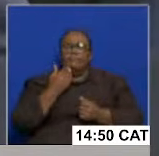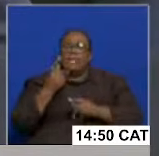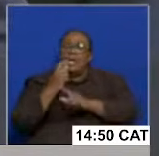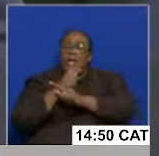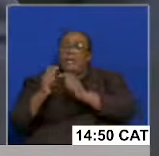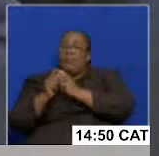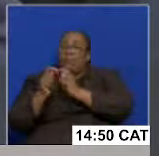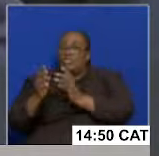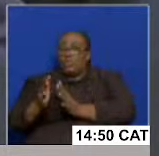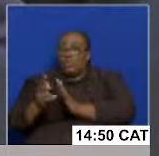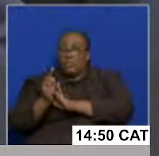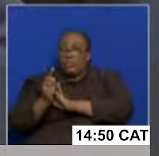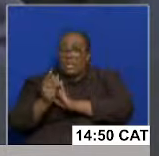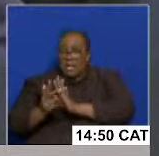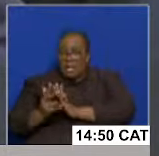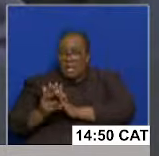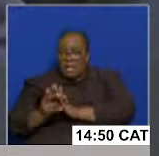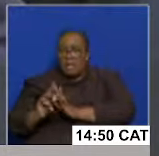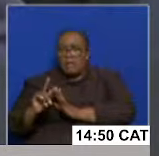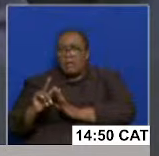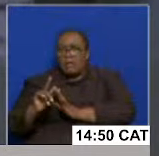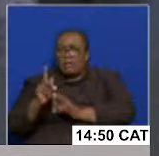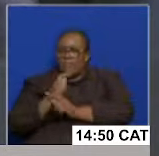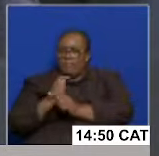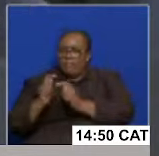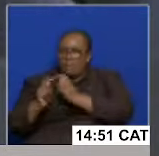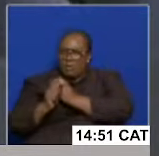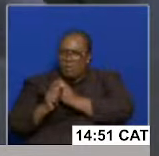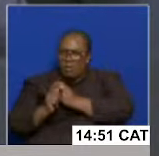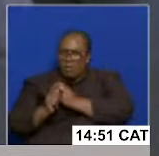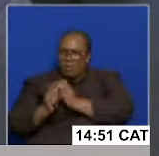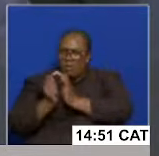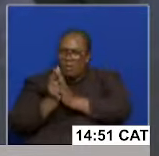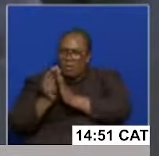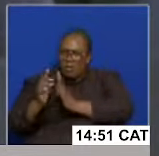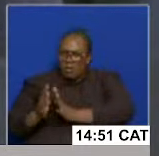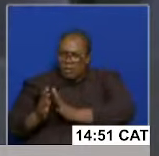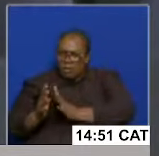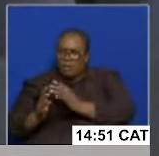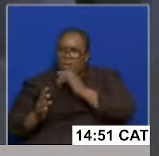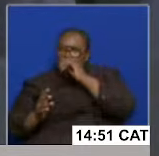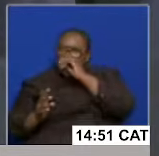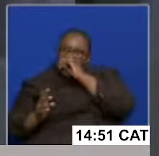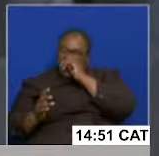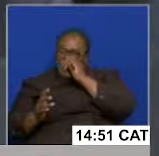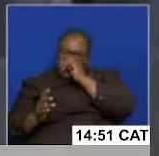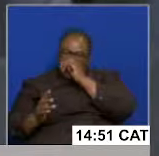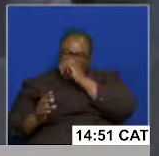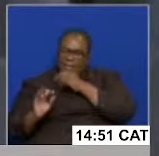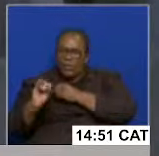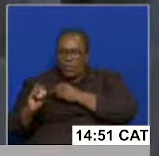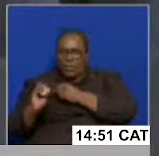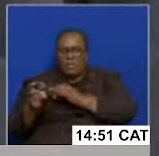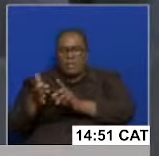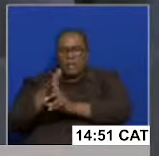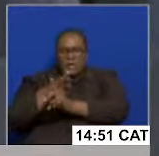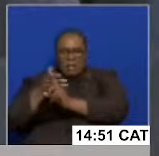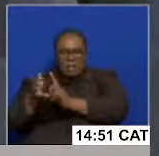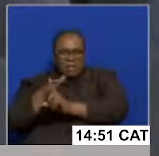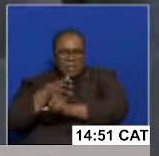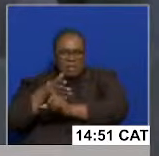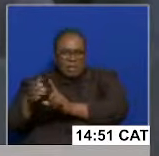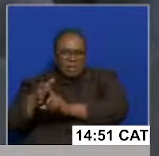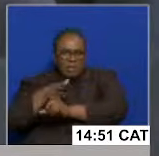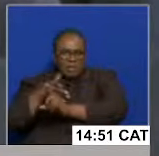or persuaded to make sure that the case goes away, because that was the substance of your discussion